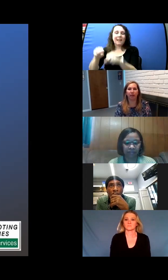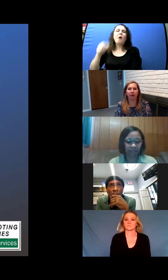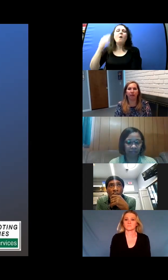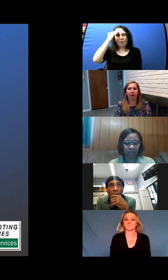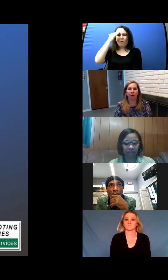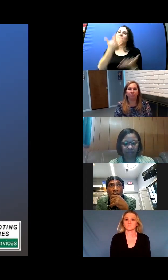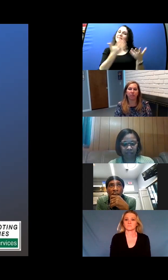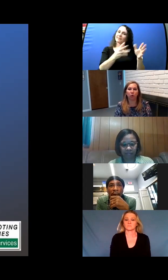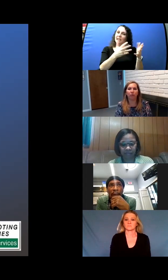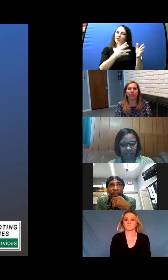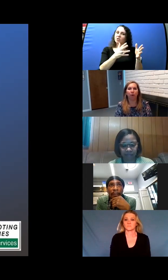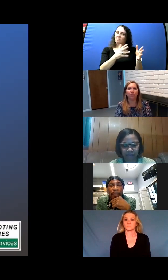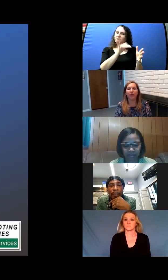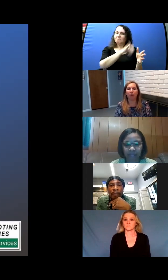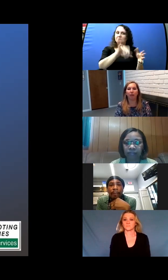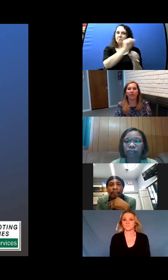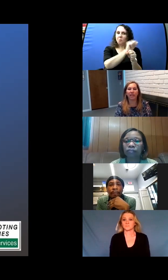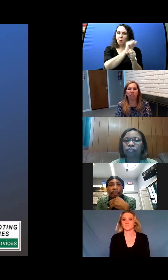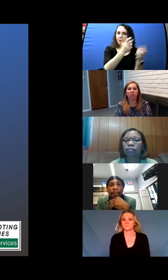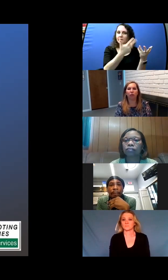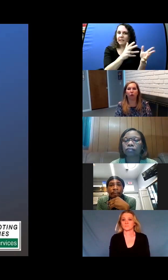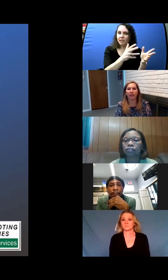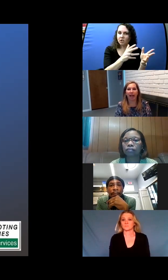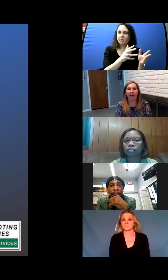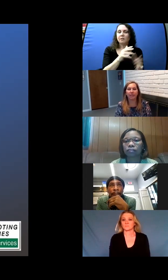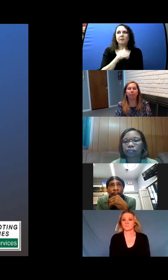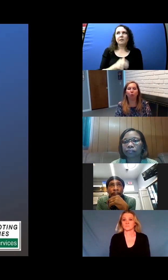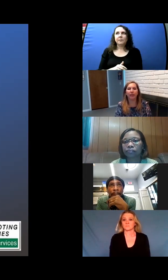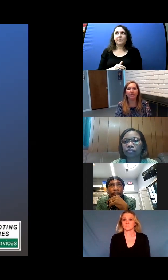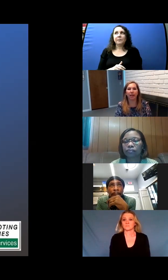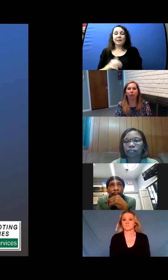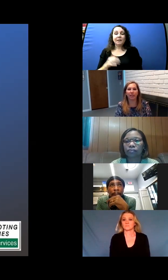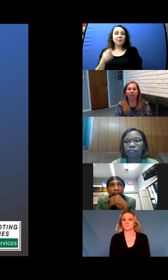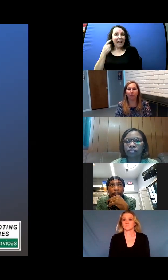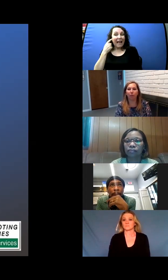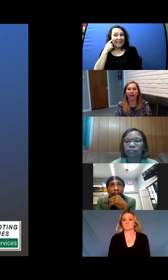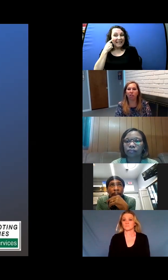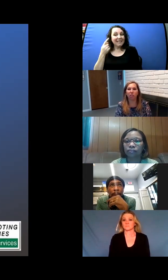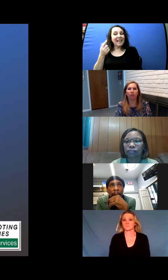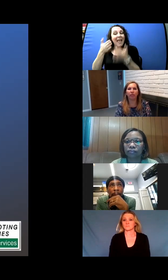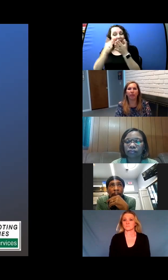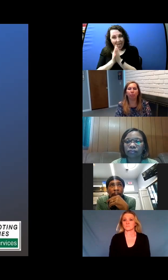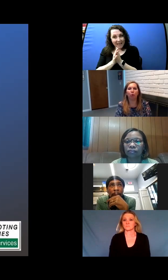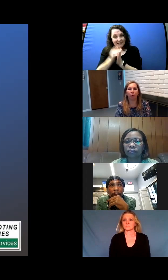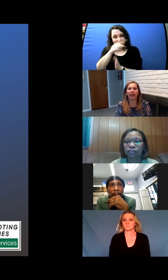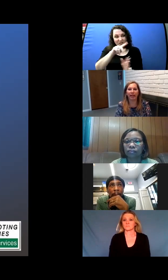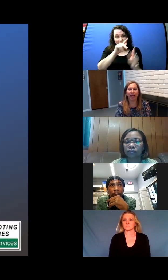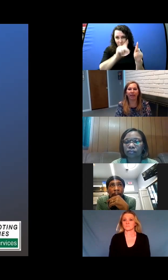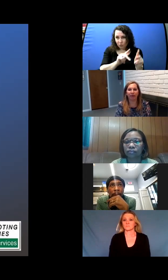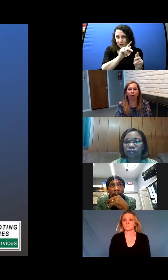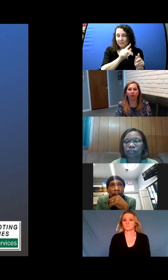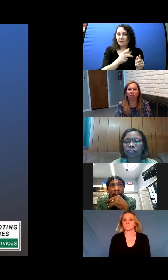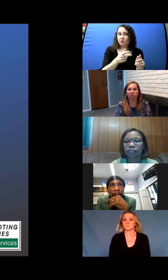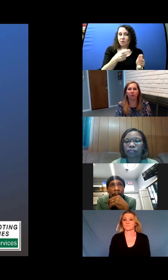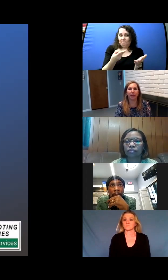completed. So that would be my recommendation, is to ask the employee to sign a release of information so that the employer can